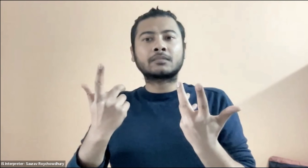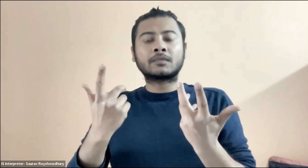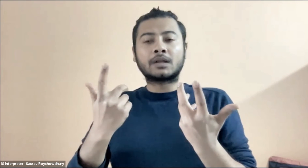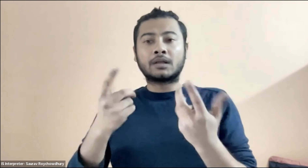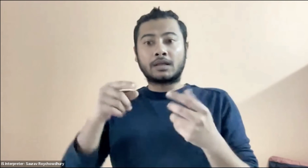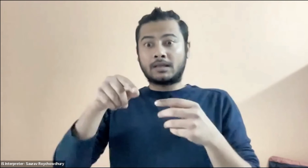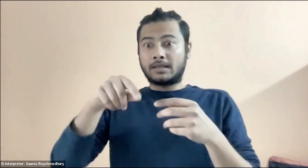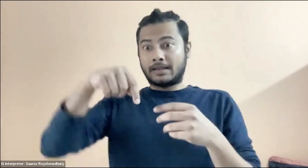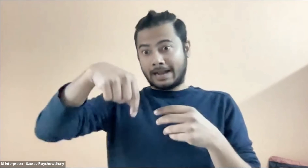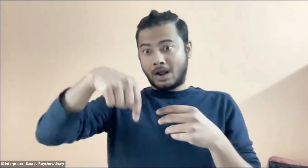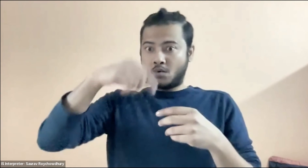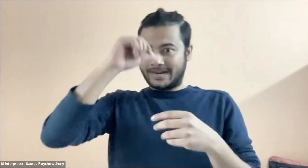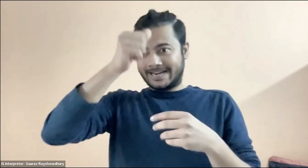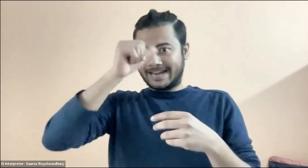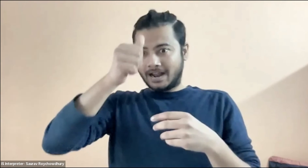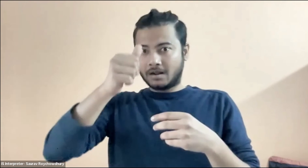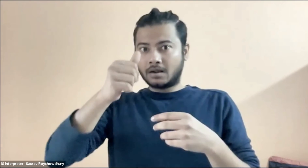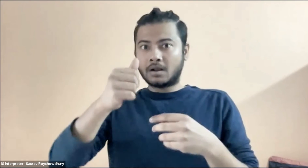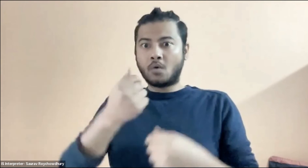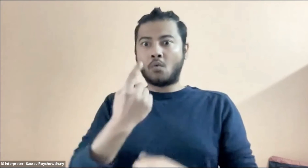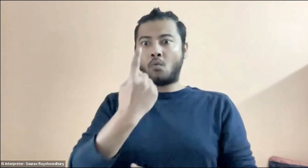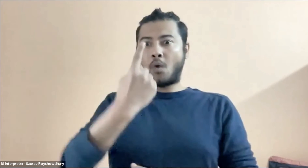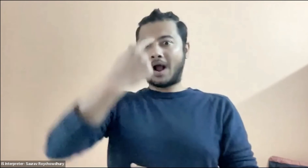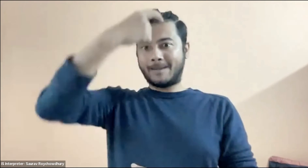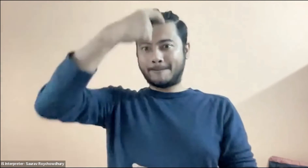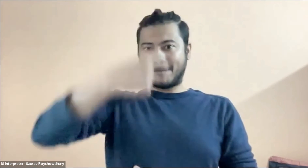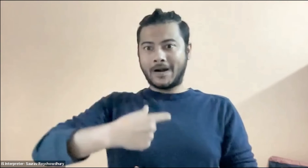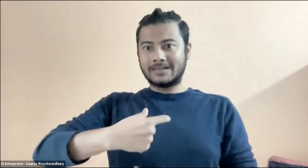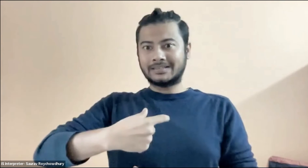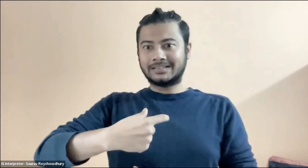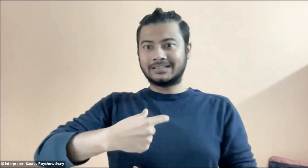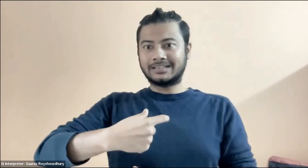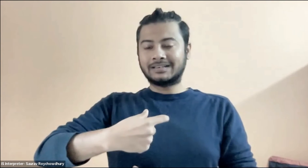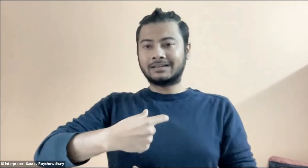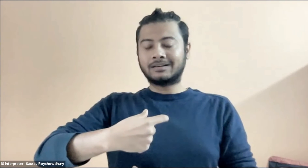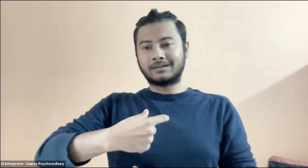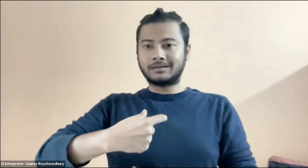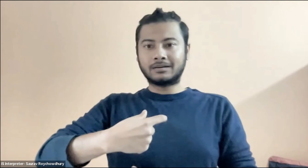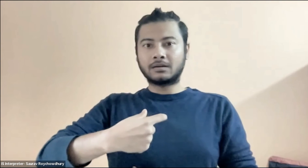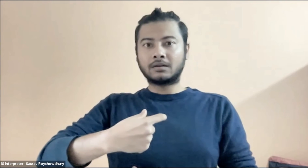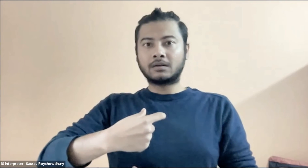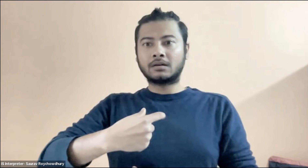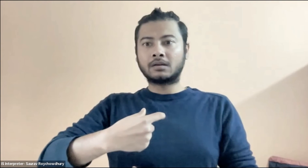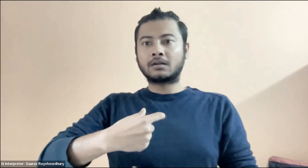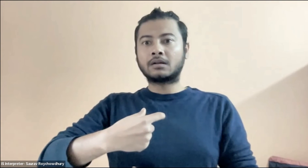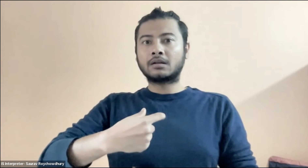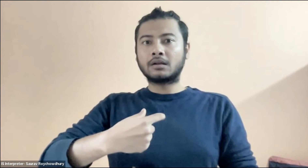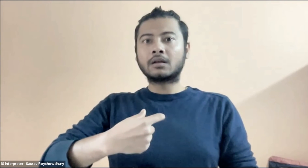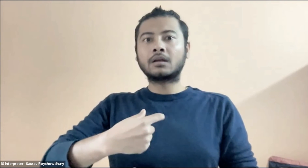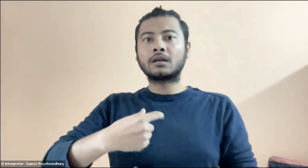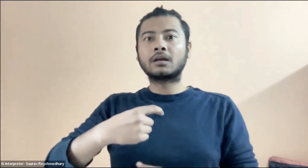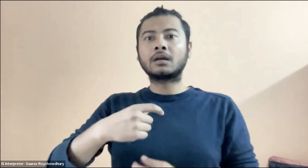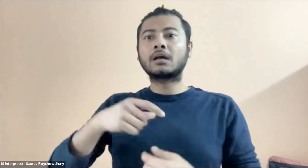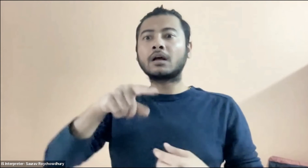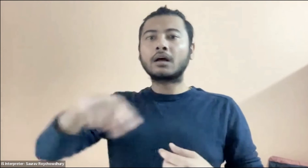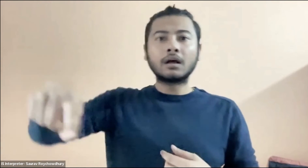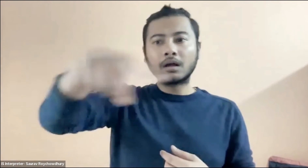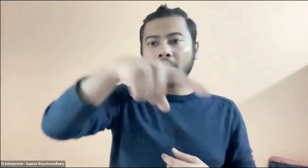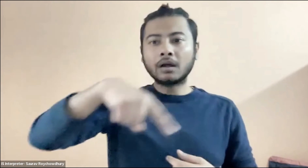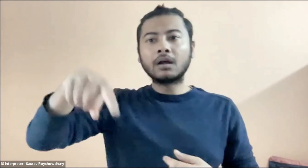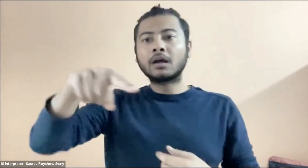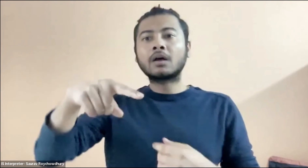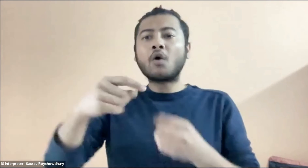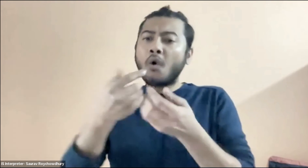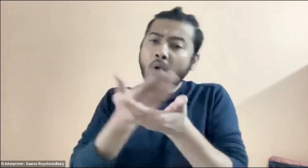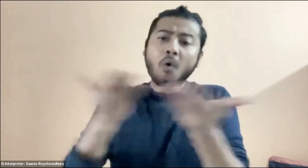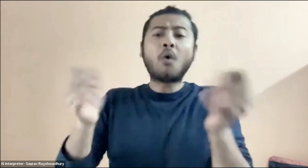in India, it is not a public issue. So how do we make health into a public concern, and not only for the poor and excluded?